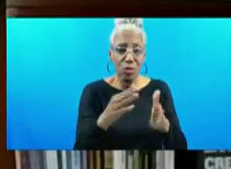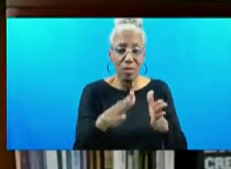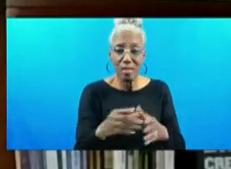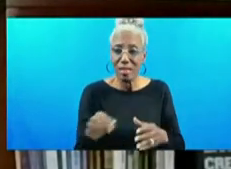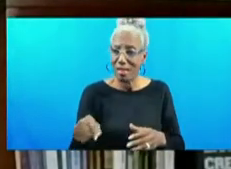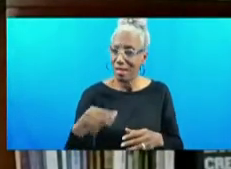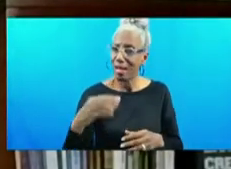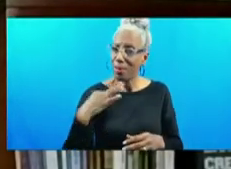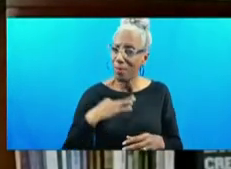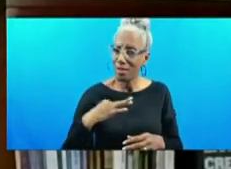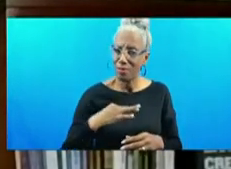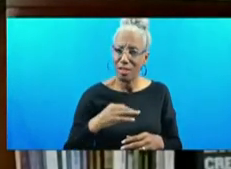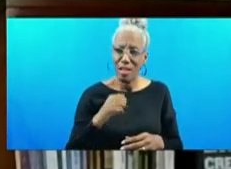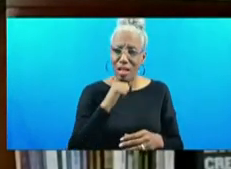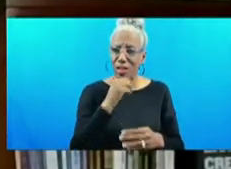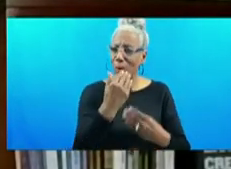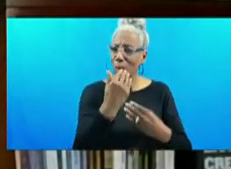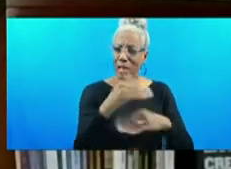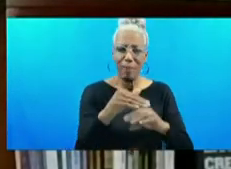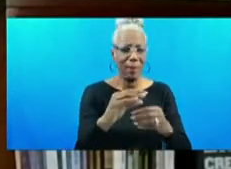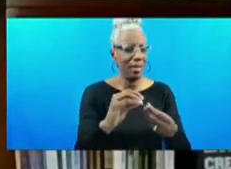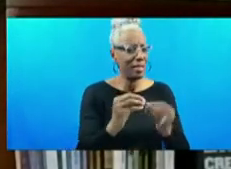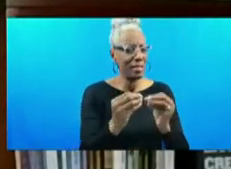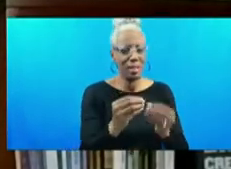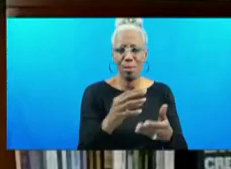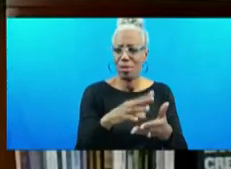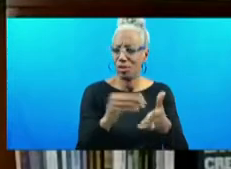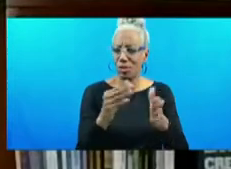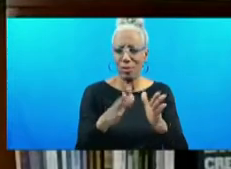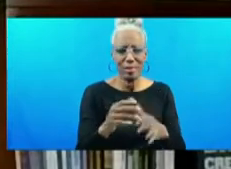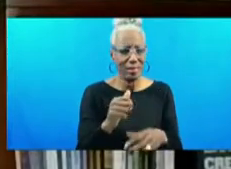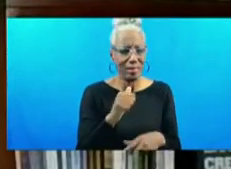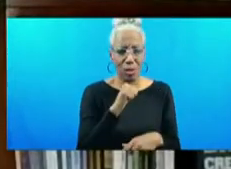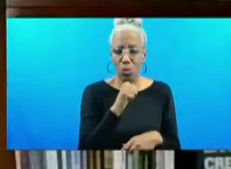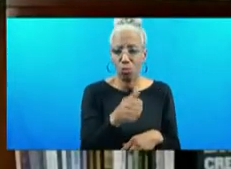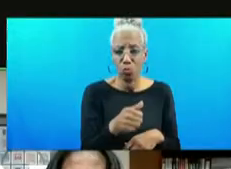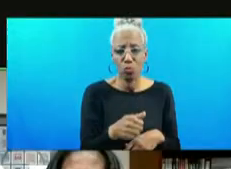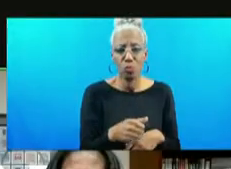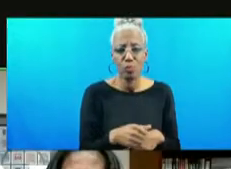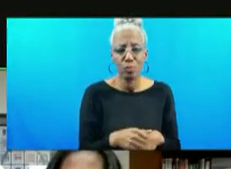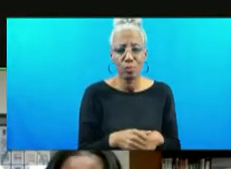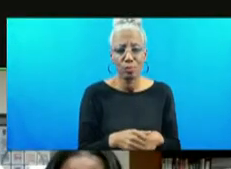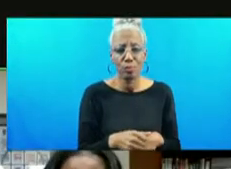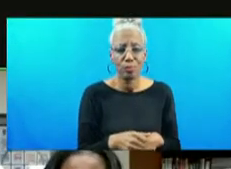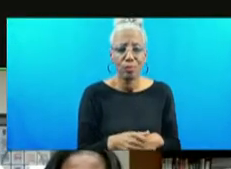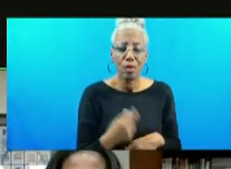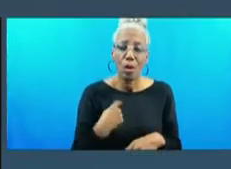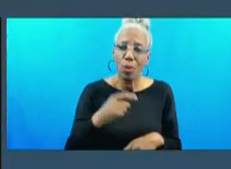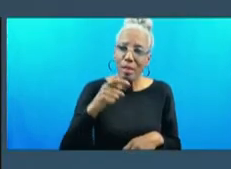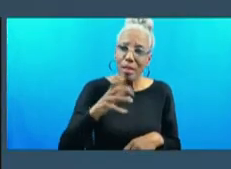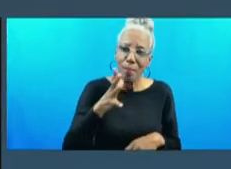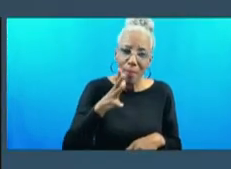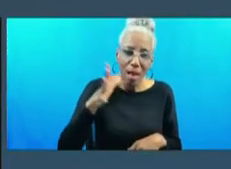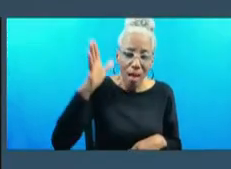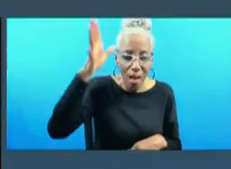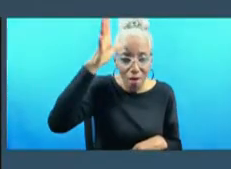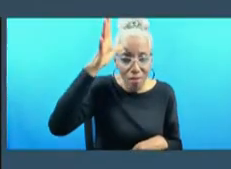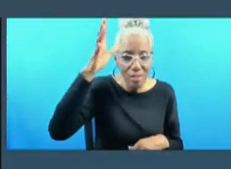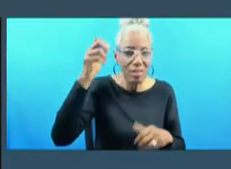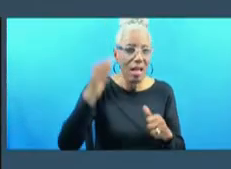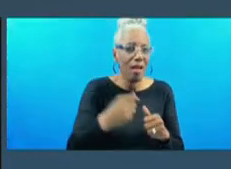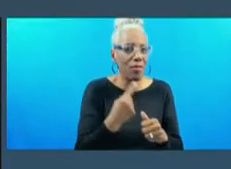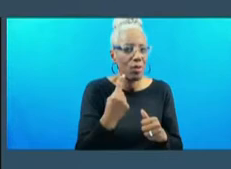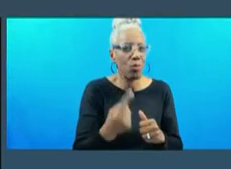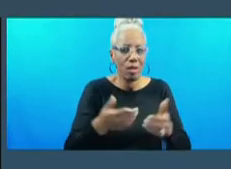where advocacy comes in, right? Because we need our parents and everyone else to encourage your